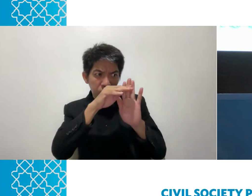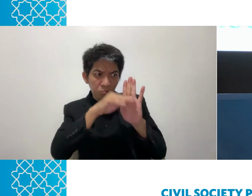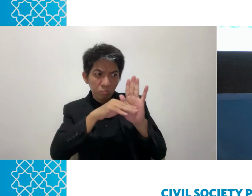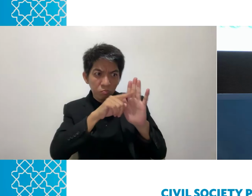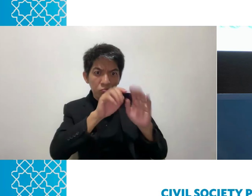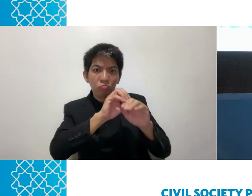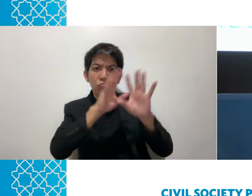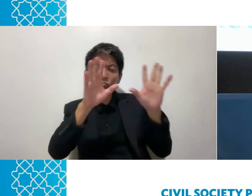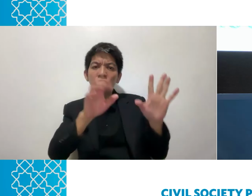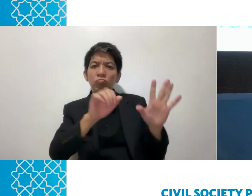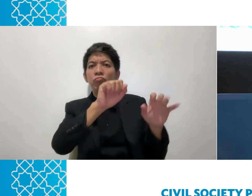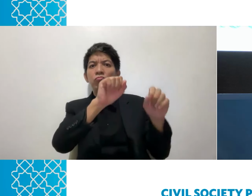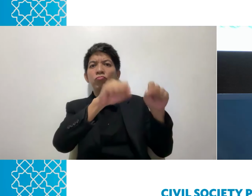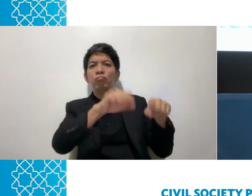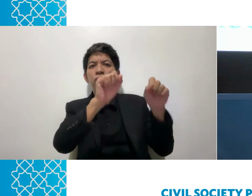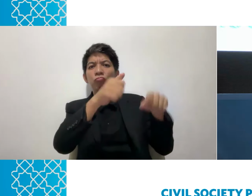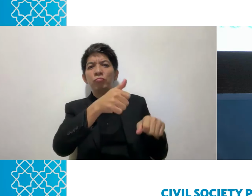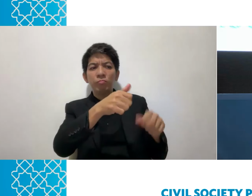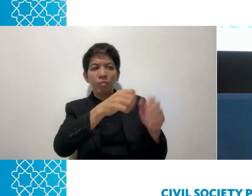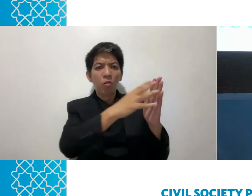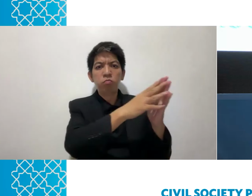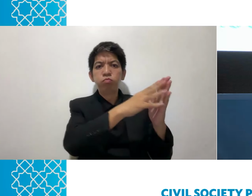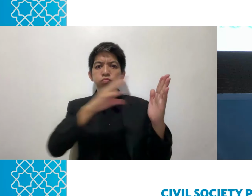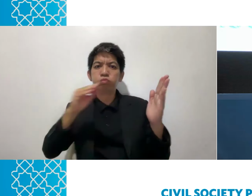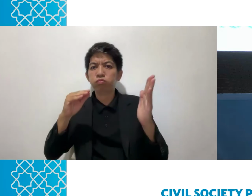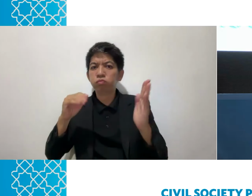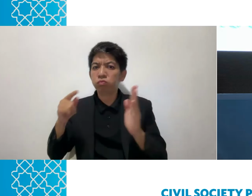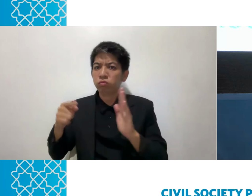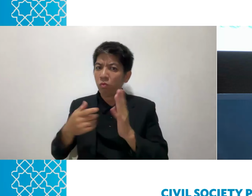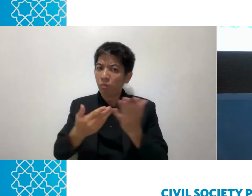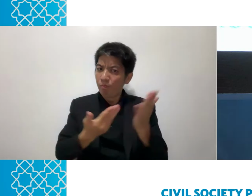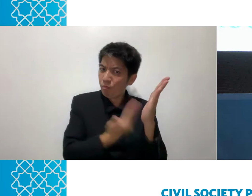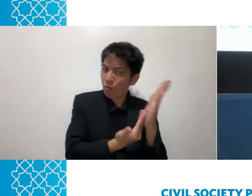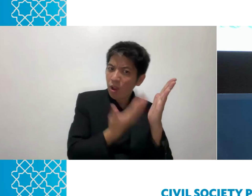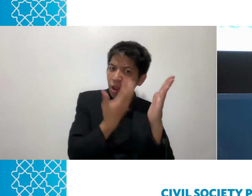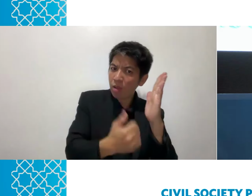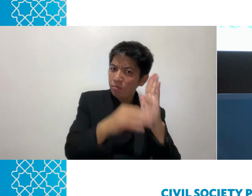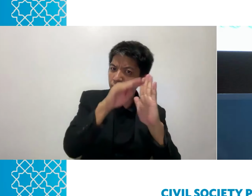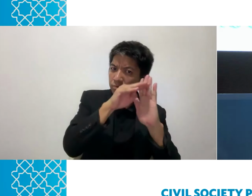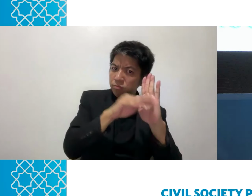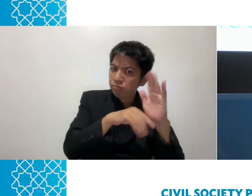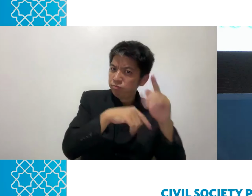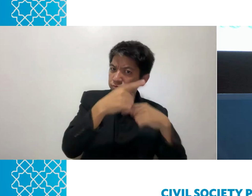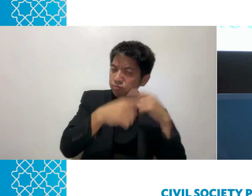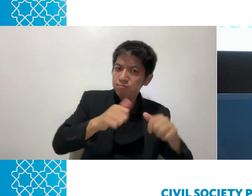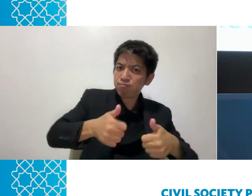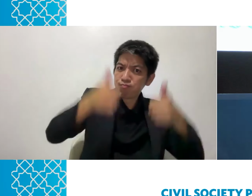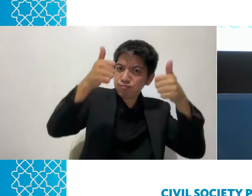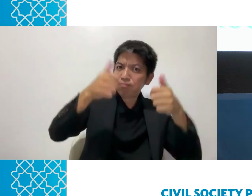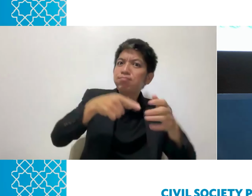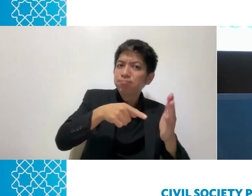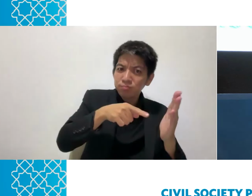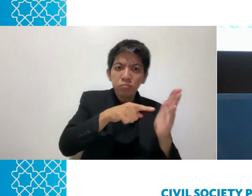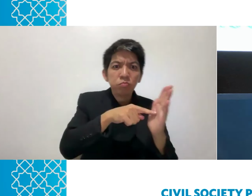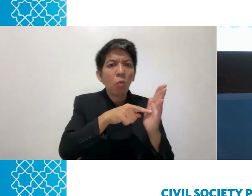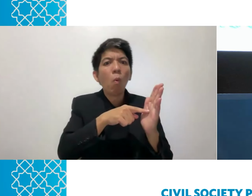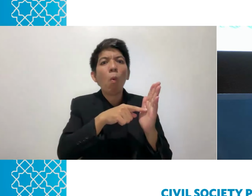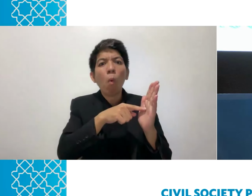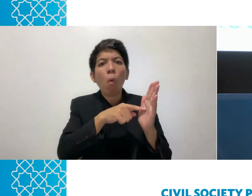you demonstrate that they are working, and basically you show the results, then there is much more